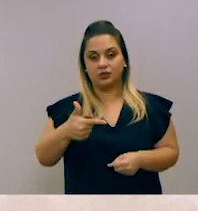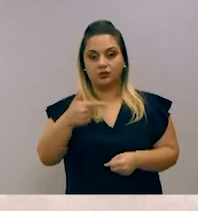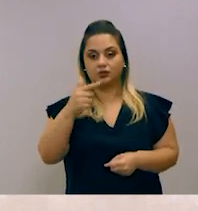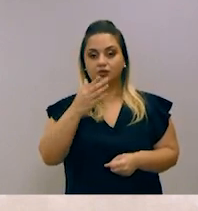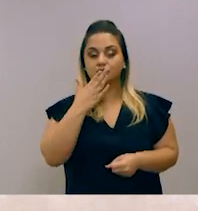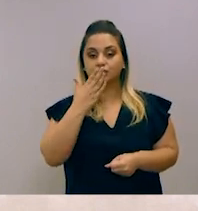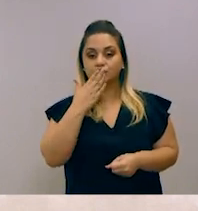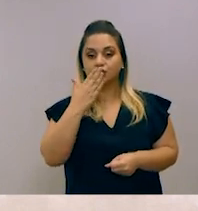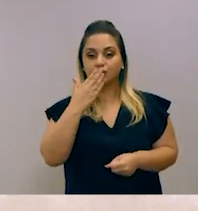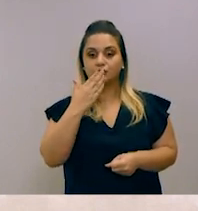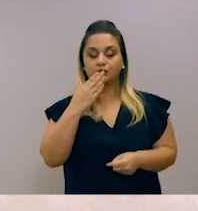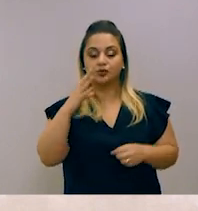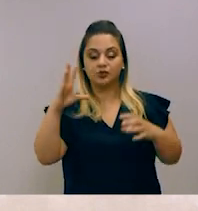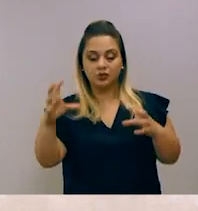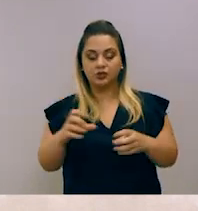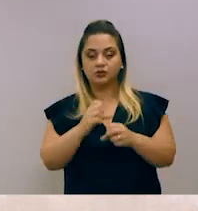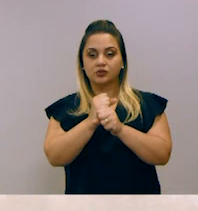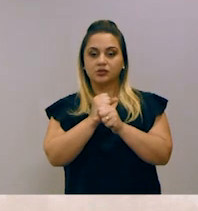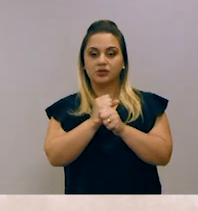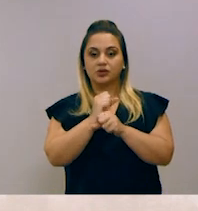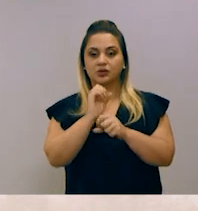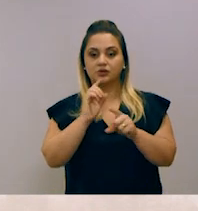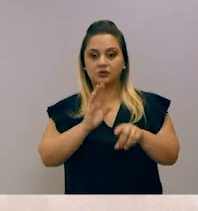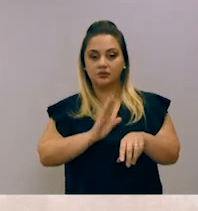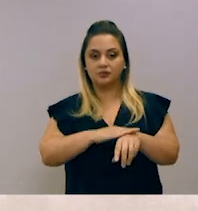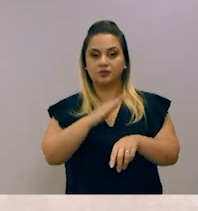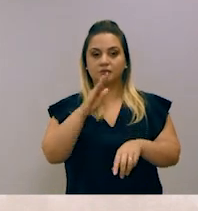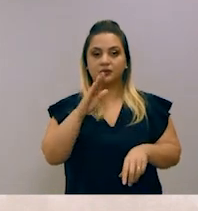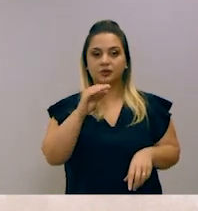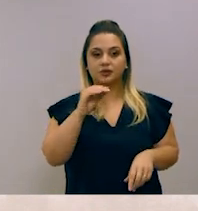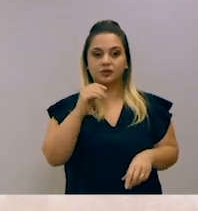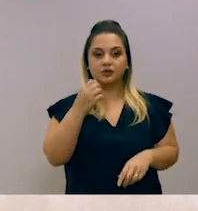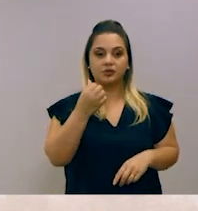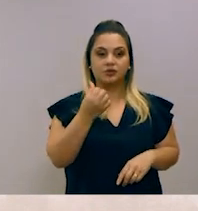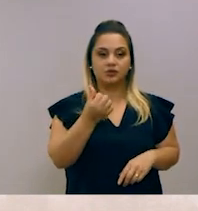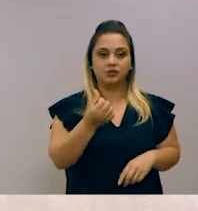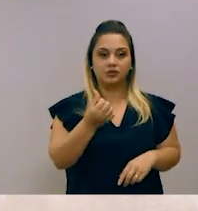82 types associated to